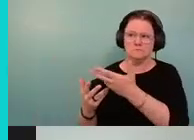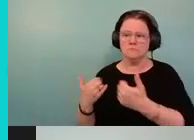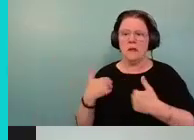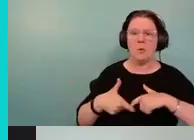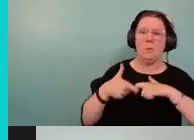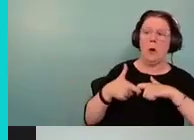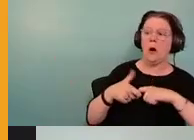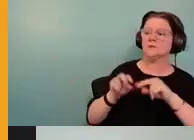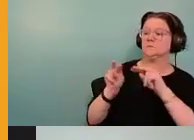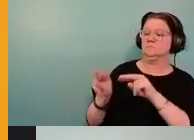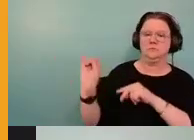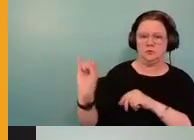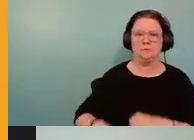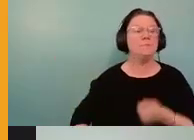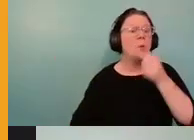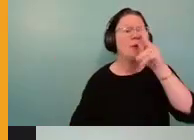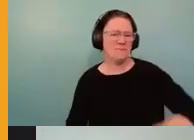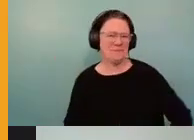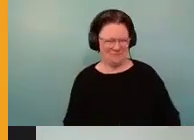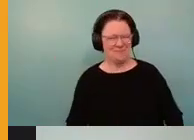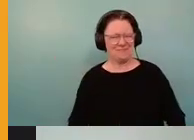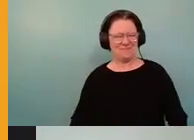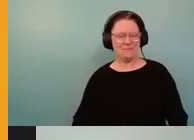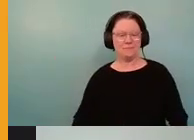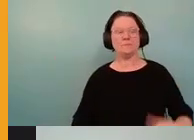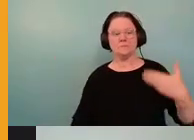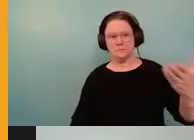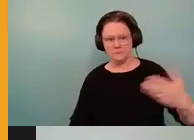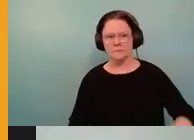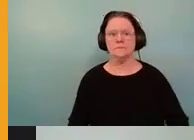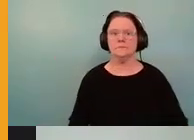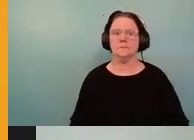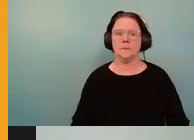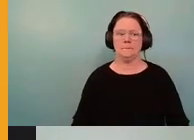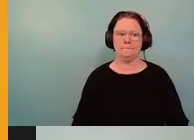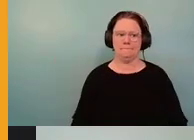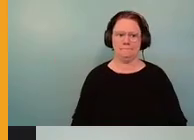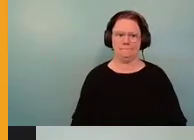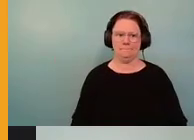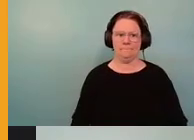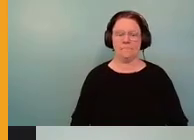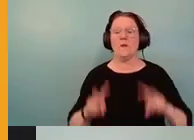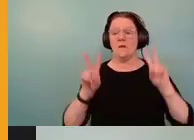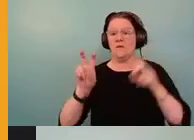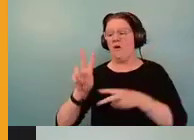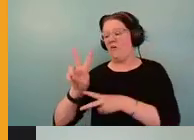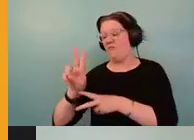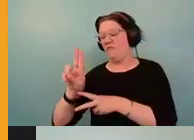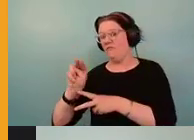has any questions. All right. So, historical response to trauma in vulnerable populations.